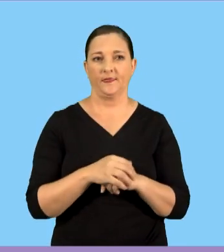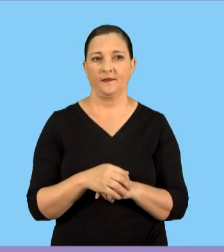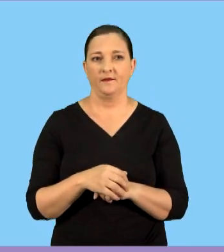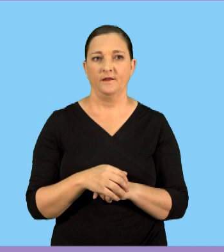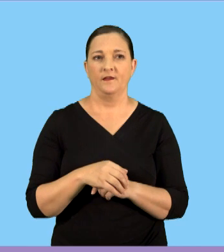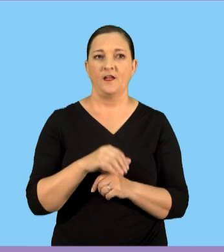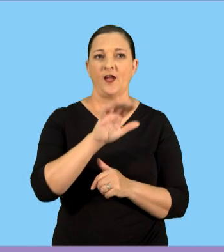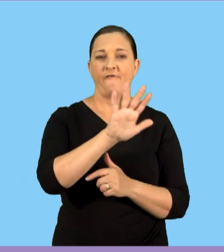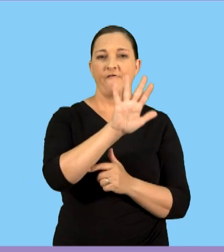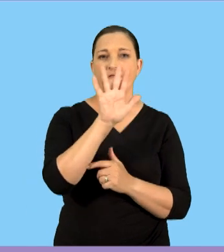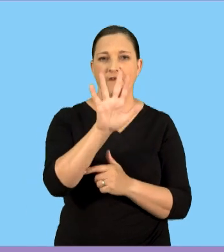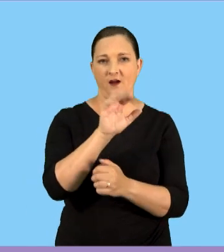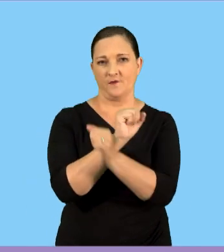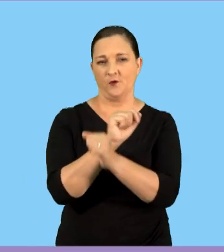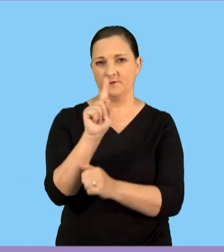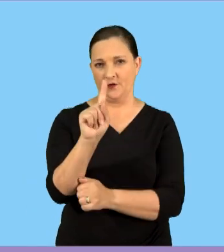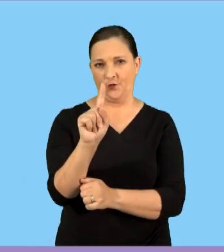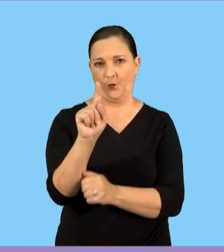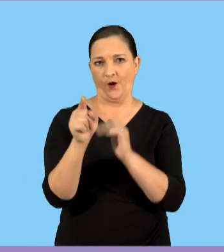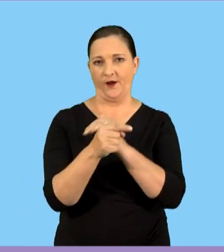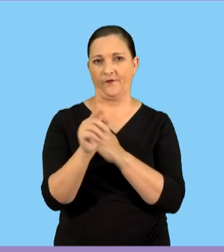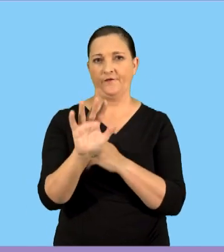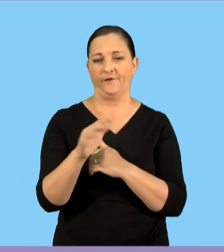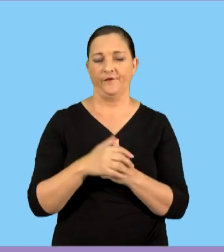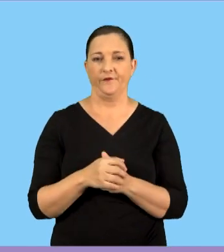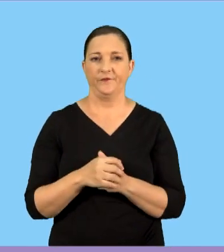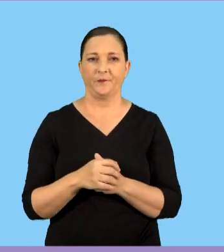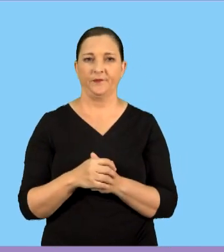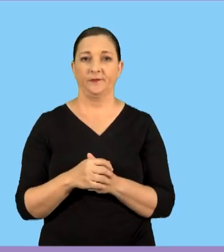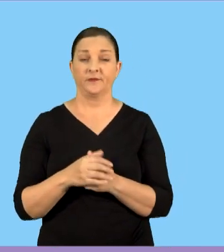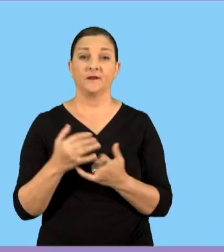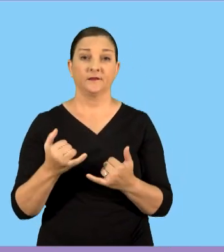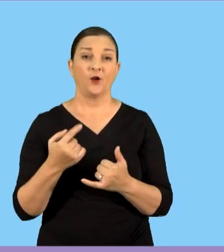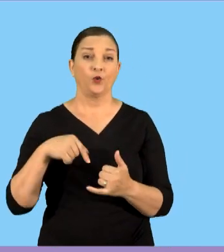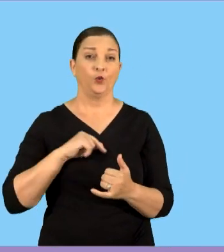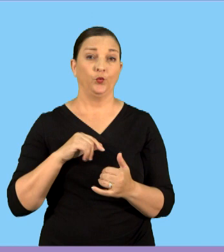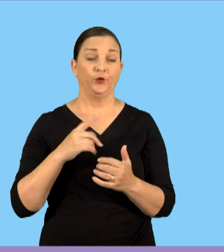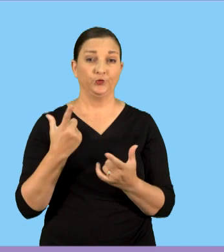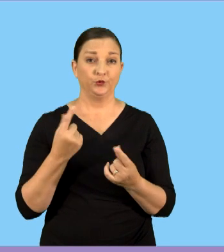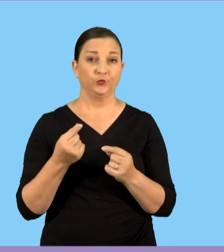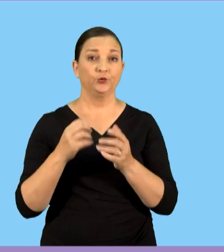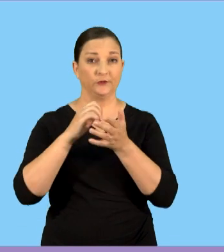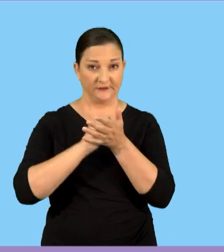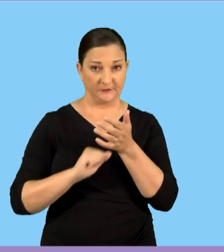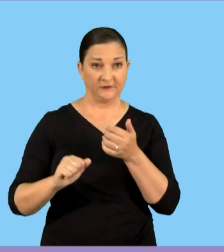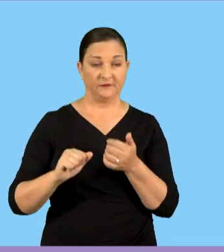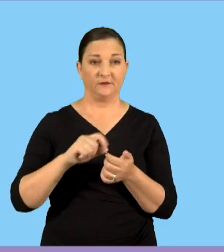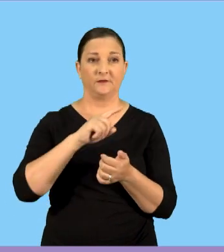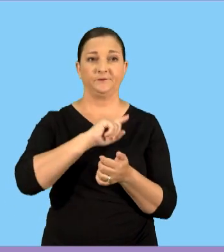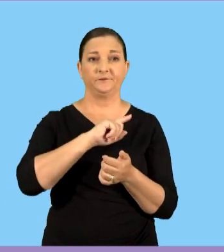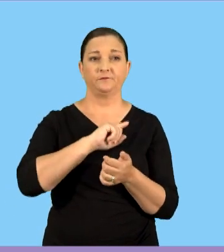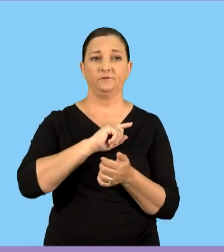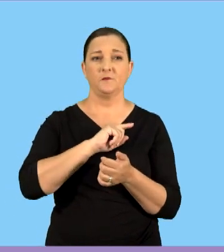is going to be our 5 multiplied by 1/5. So remember, we are subtracting, so that is going to